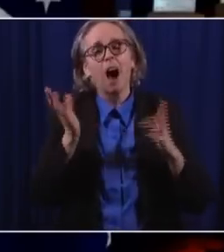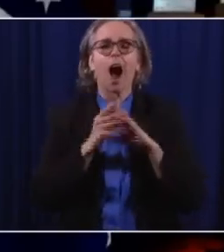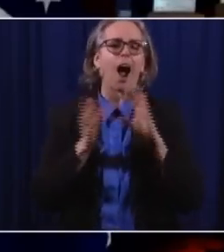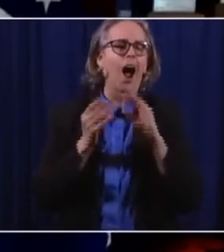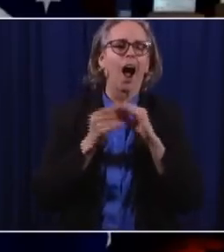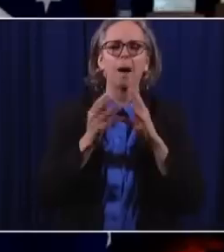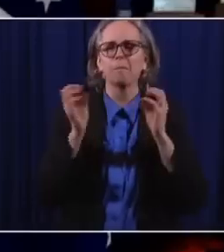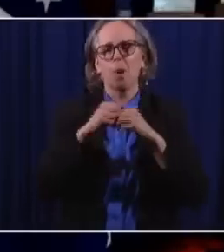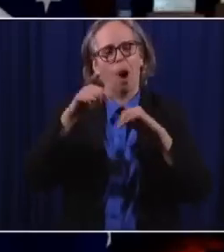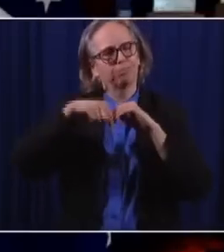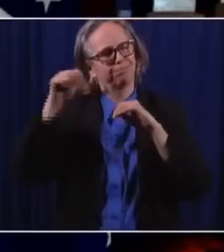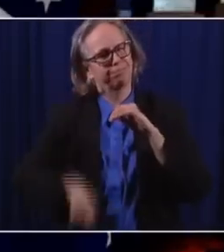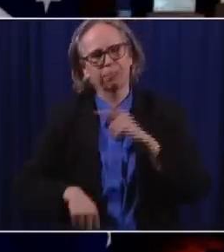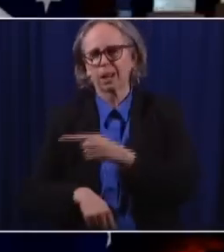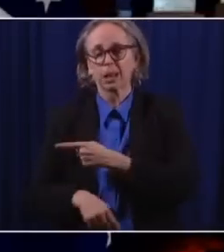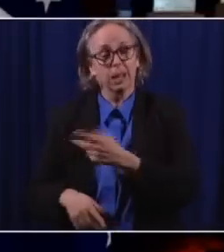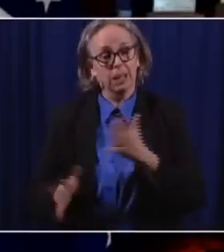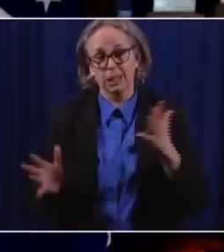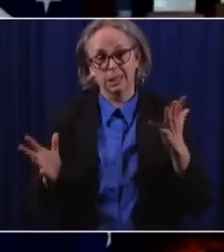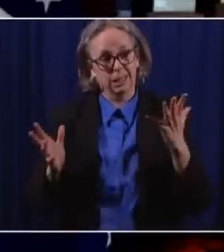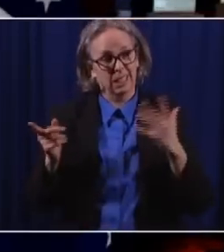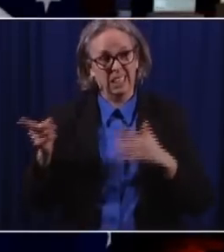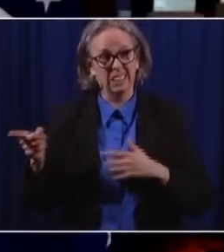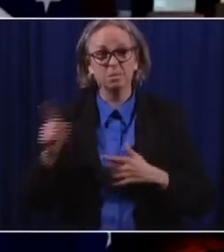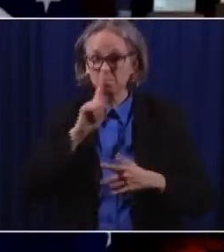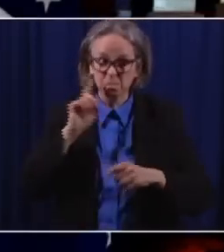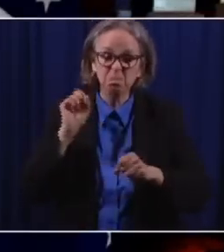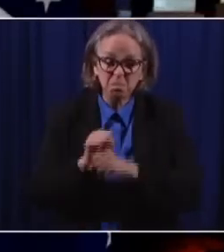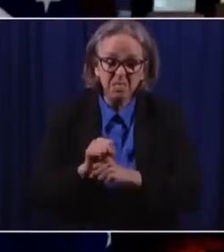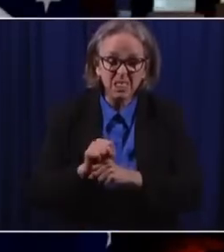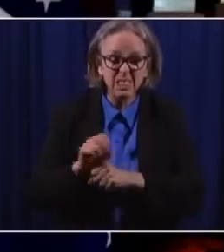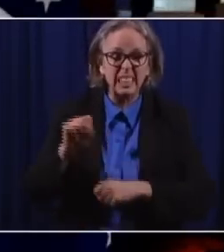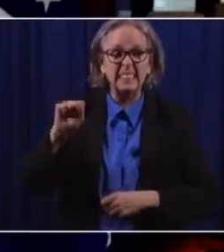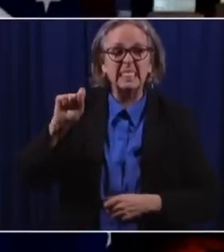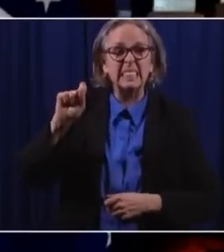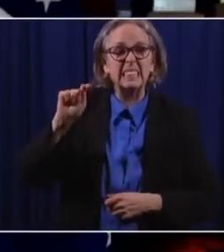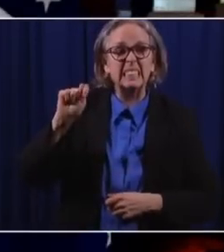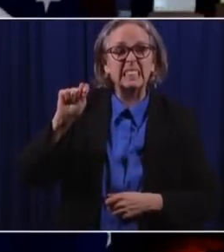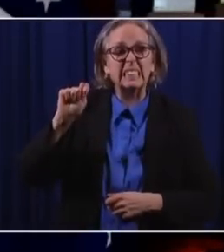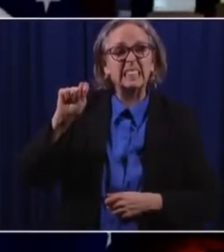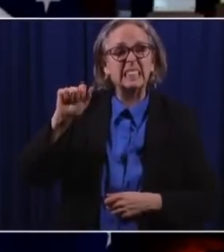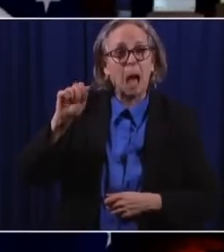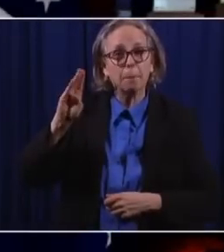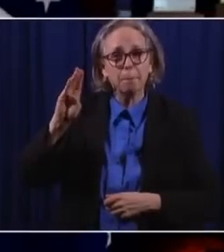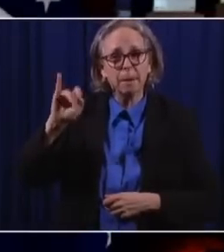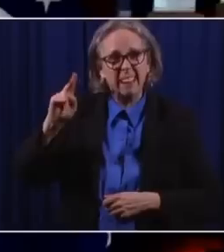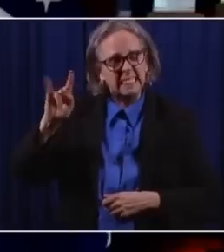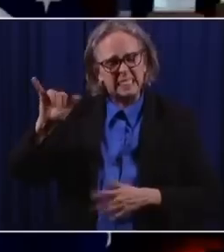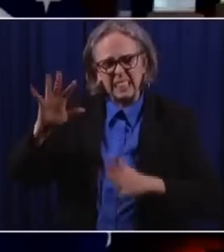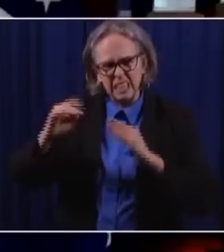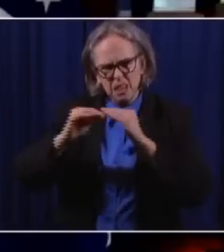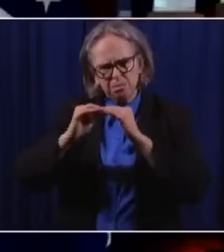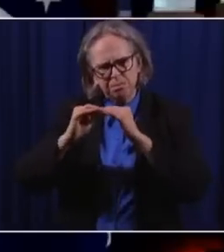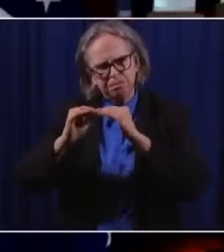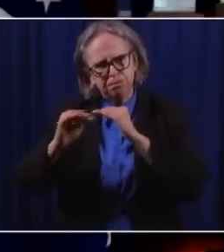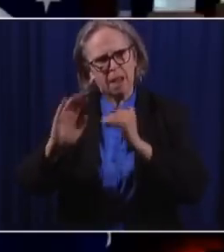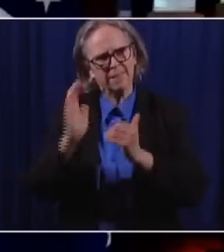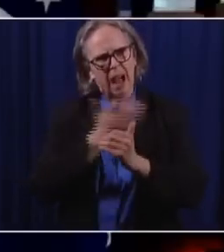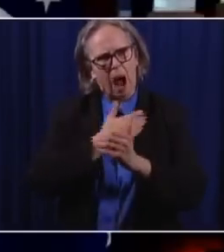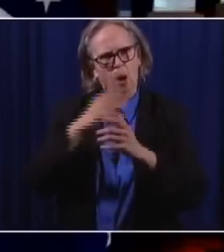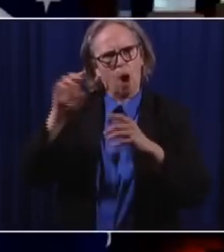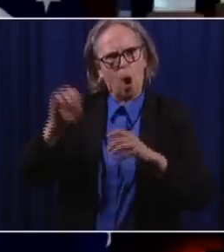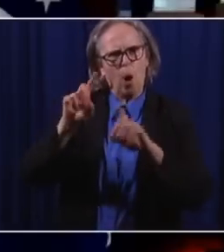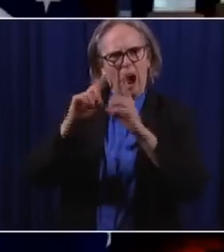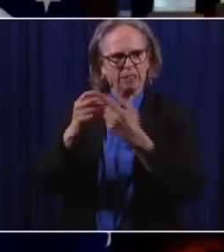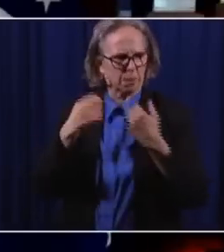has been a source of stability at the Department of Health, a wealth of knowledge. And as we head into the vaccine stage,